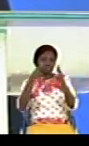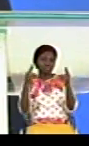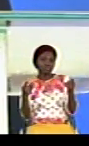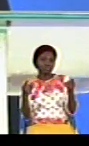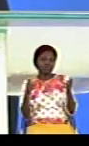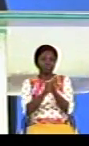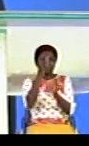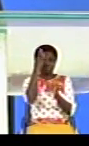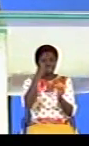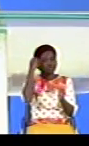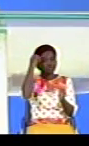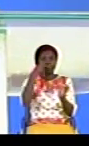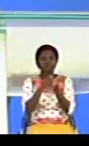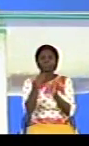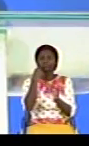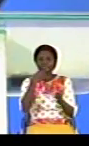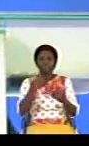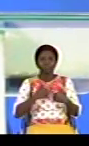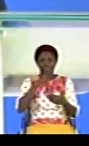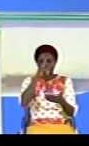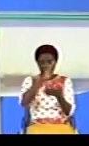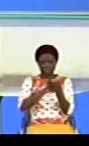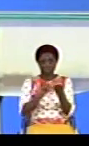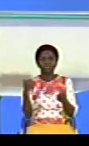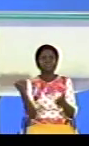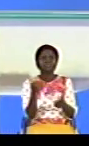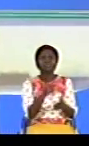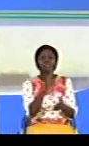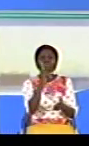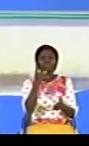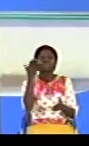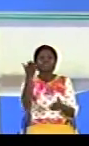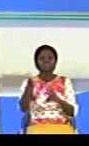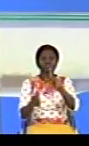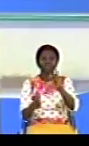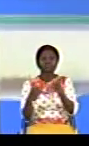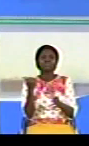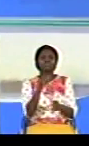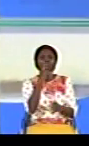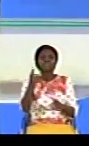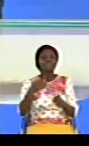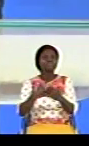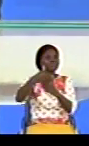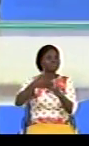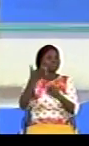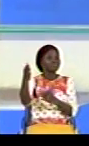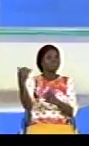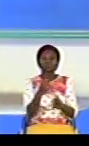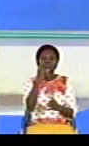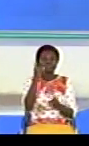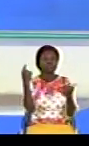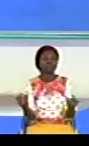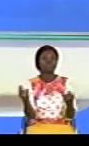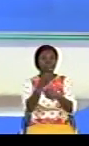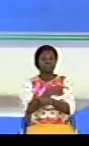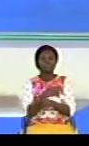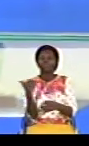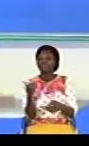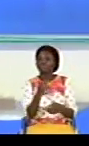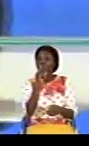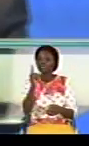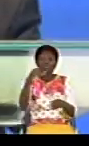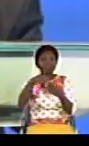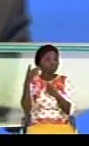believed? Anyone there, anyone beyond, anyone today, anyone in the past, anyone